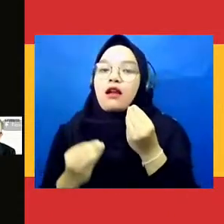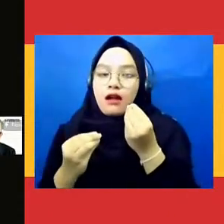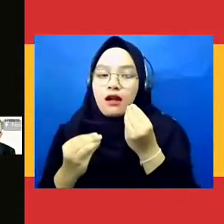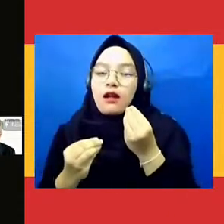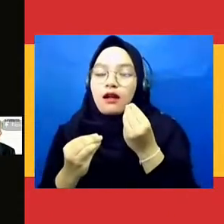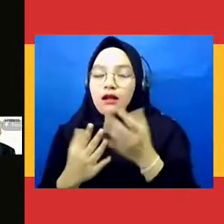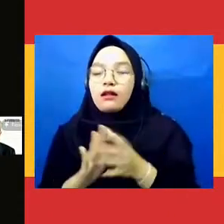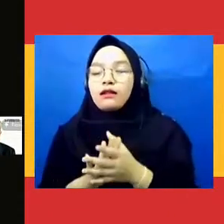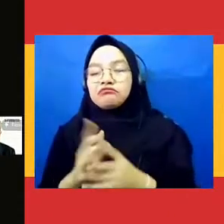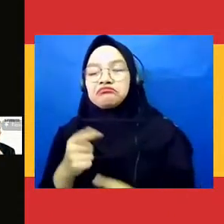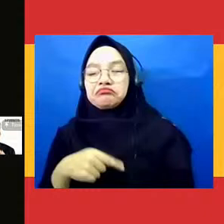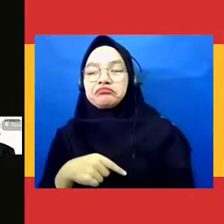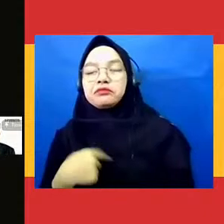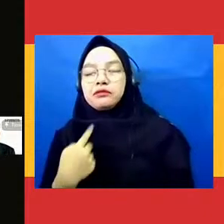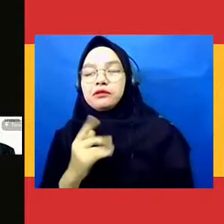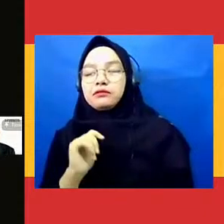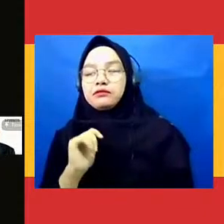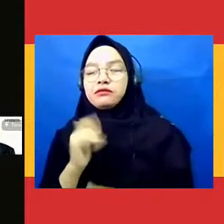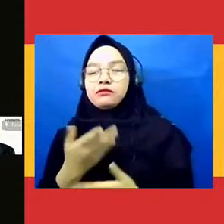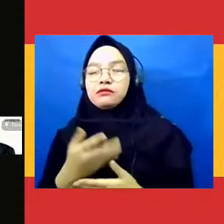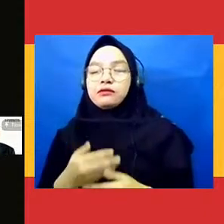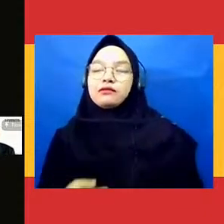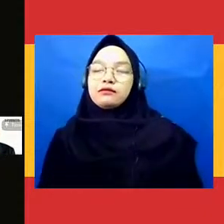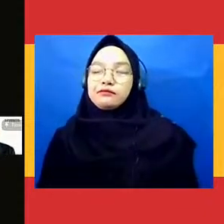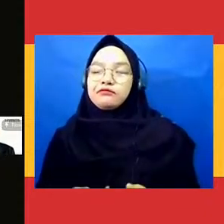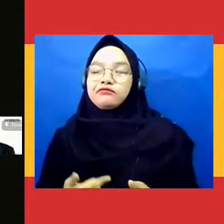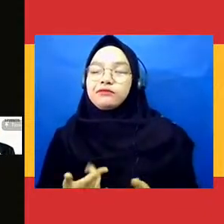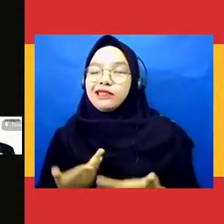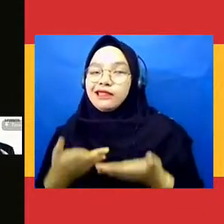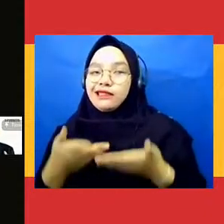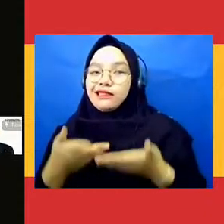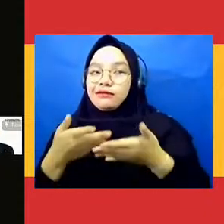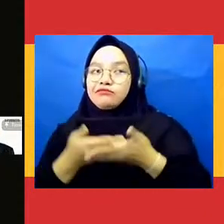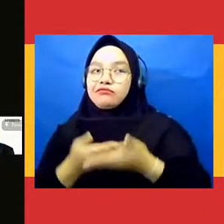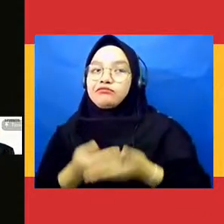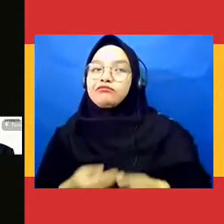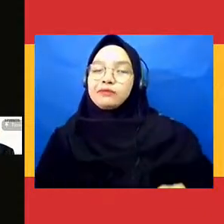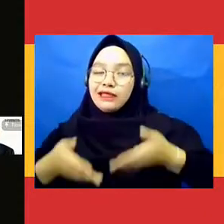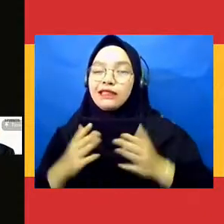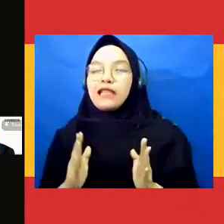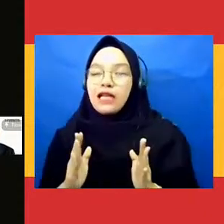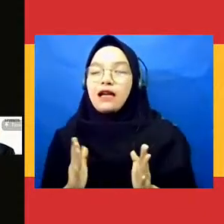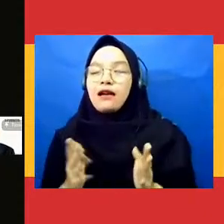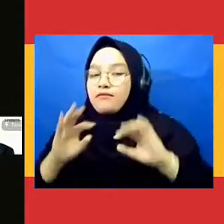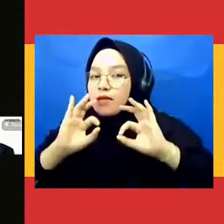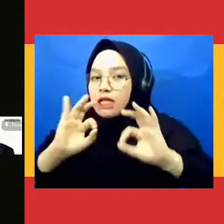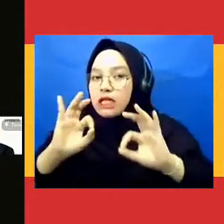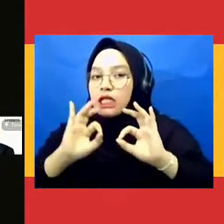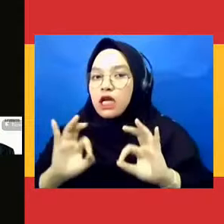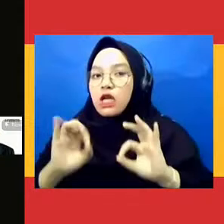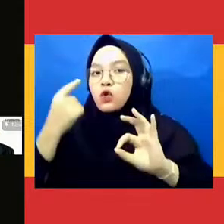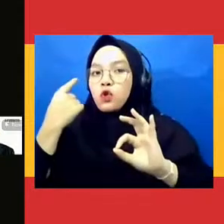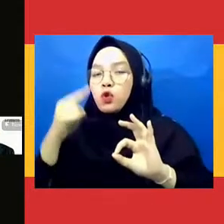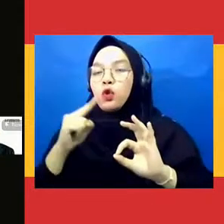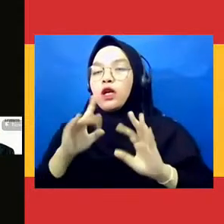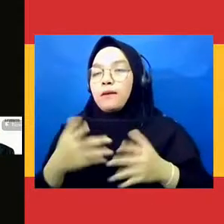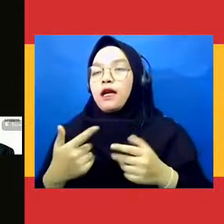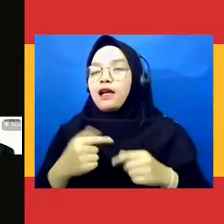provide education to government officials and then other people, including schools as well.